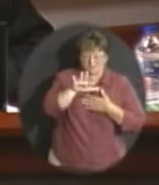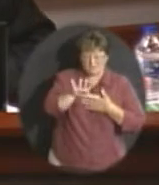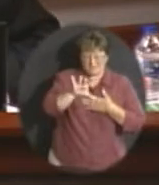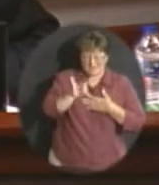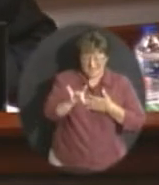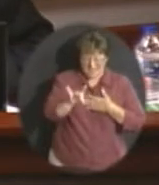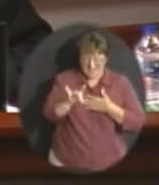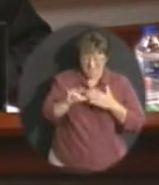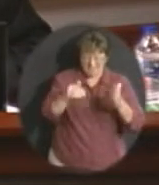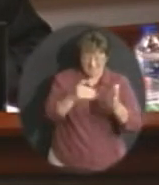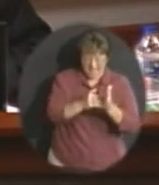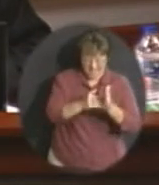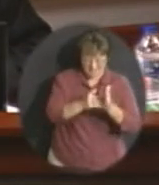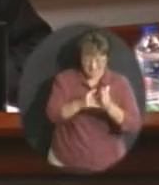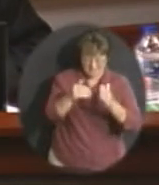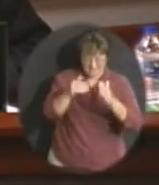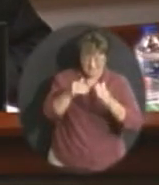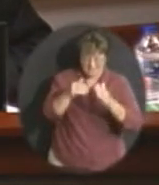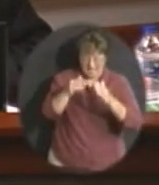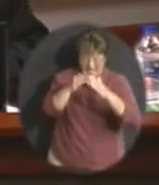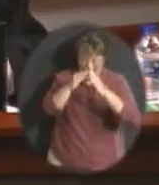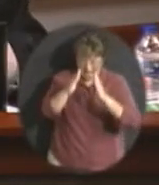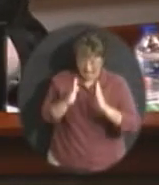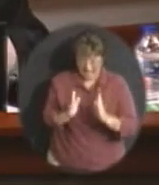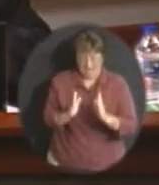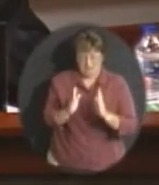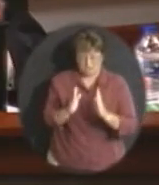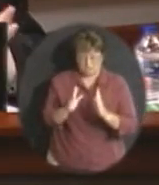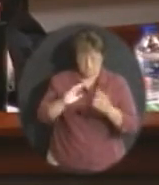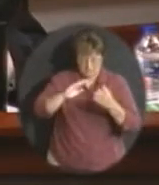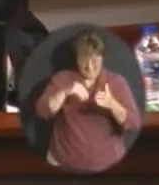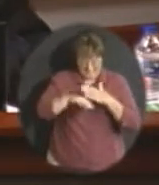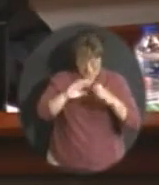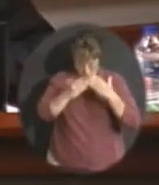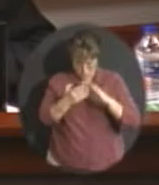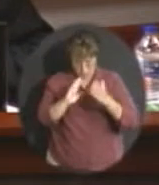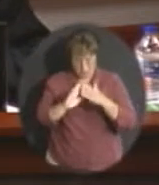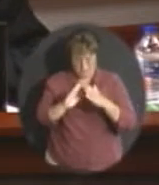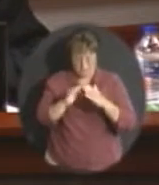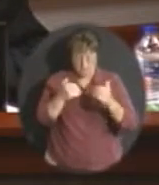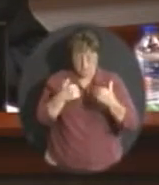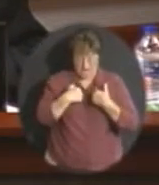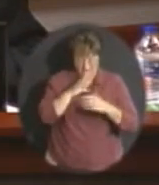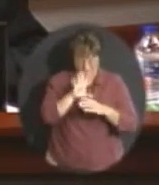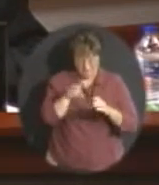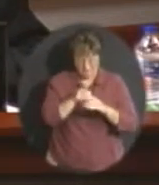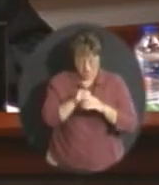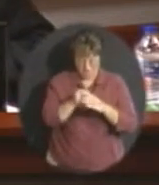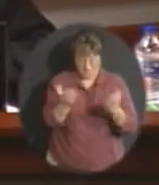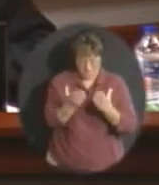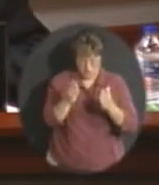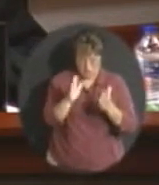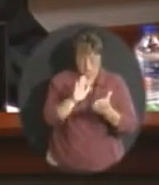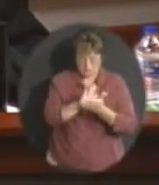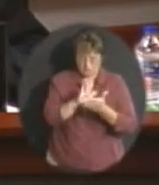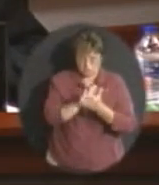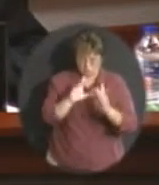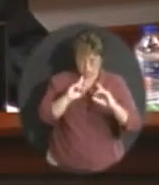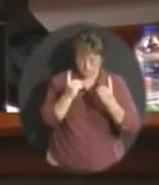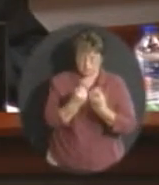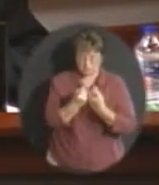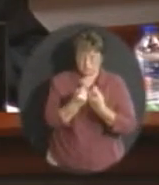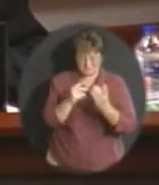a huge improvement from what we had been. And again, with the change in format, it's going to be cost effective, so it'll actually be less